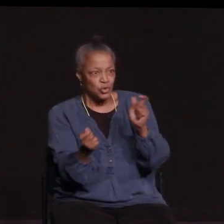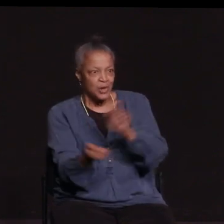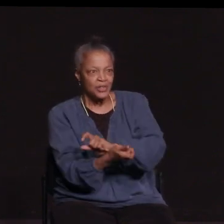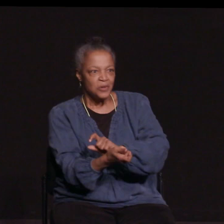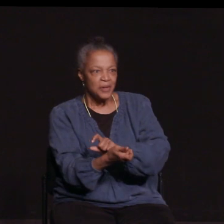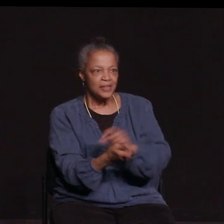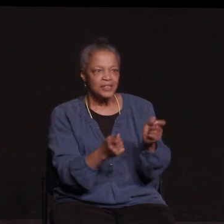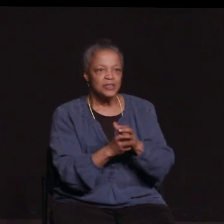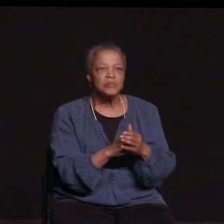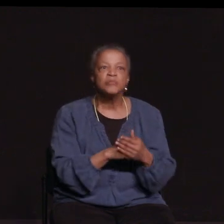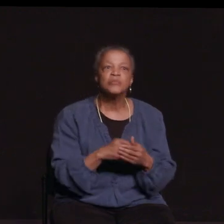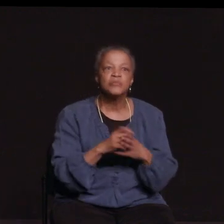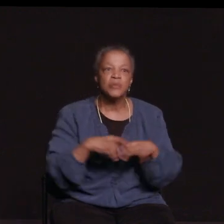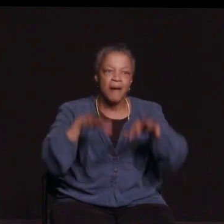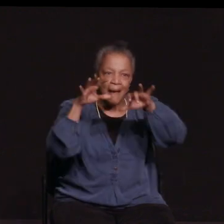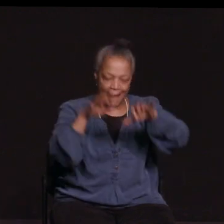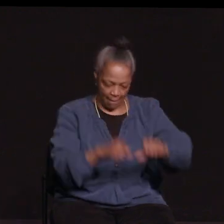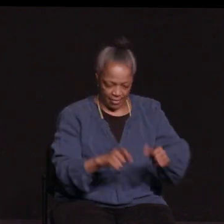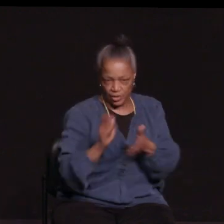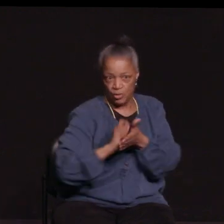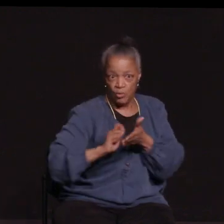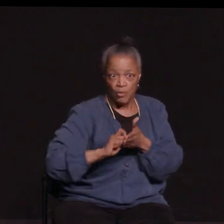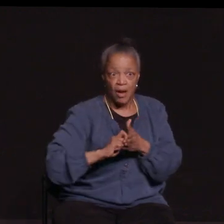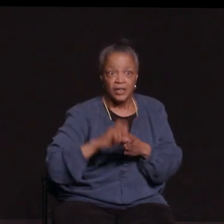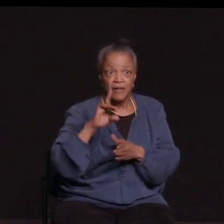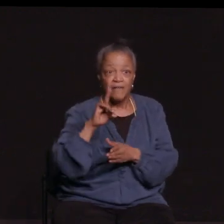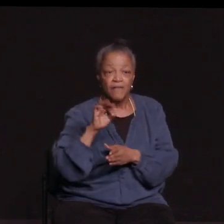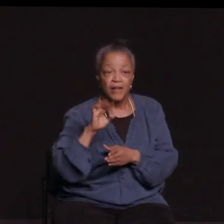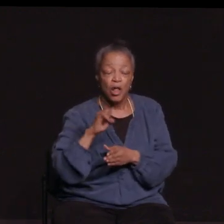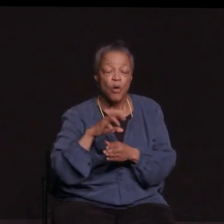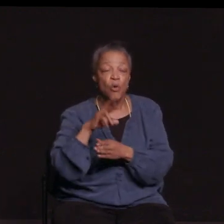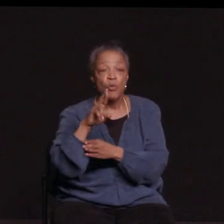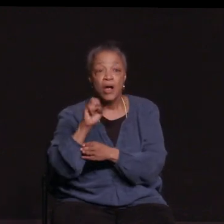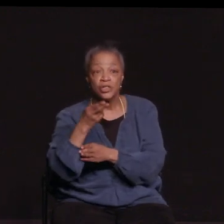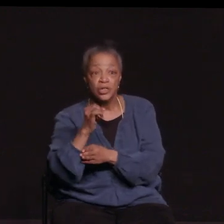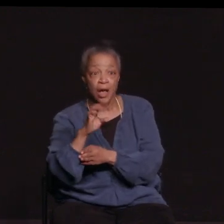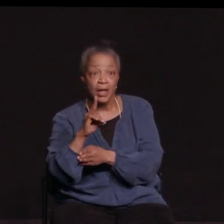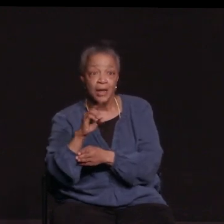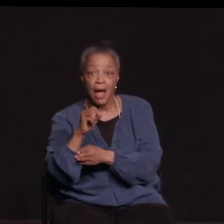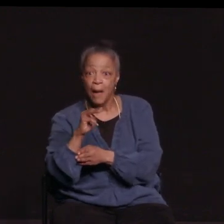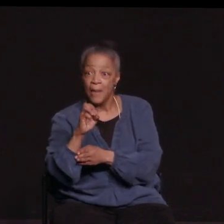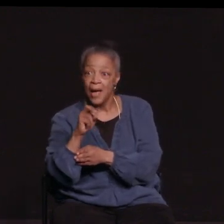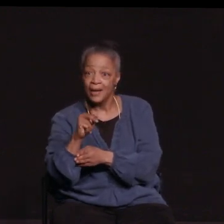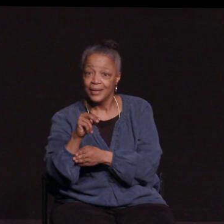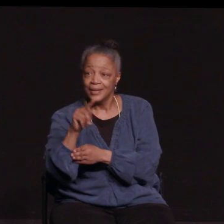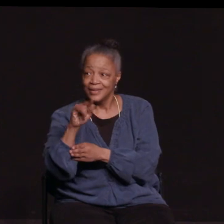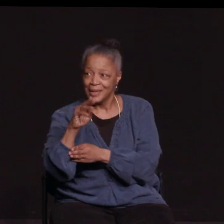Abolition Democracy Dissertation Writing Fellow, Rashad Arman Timmons,